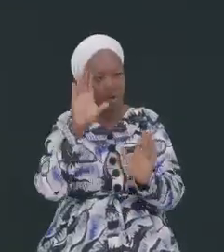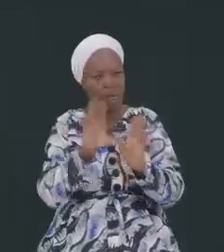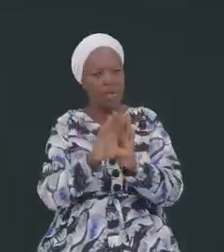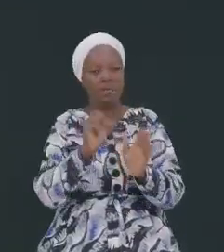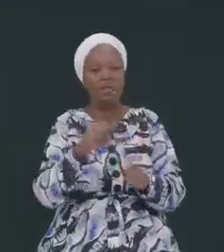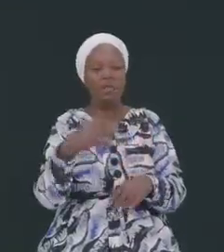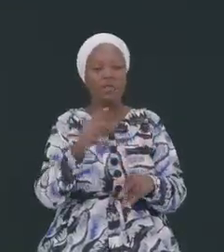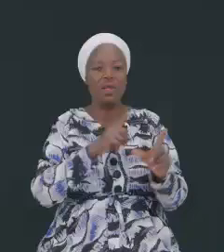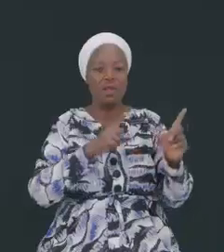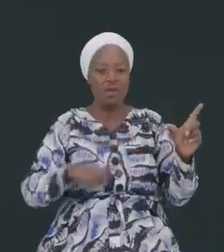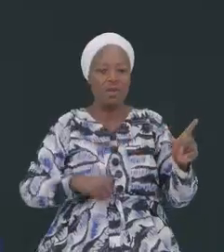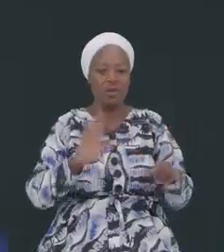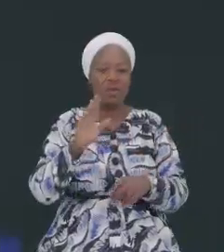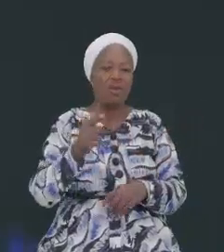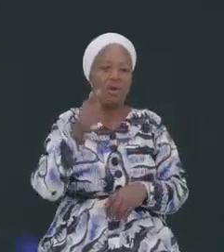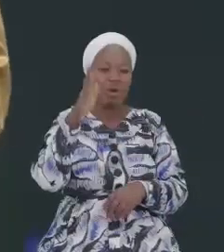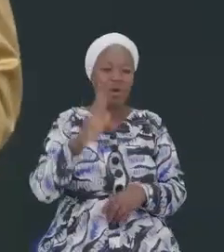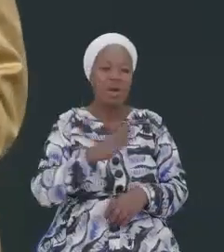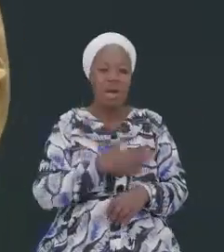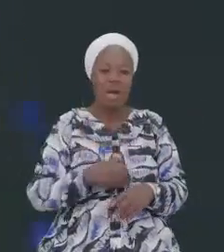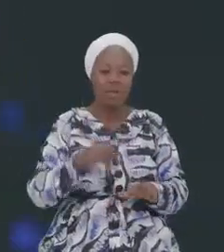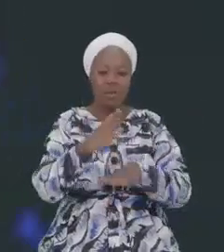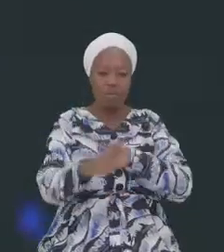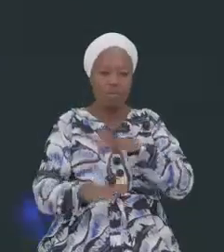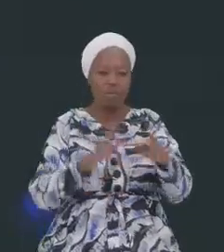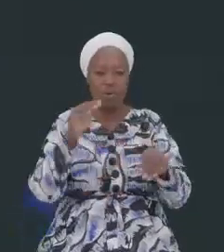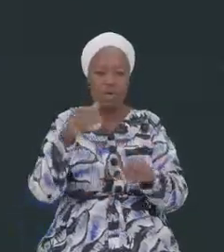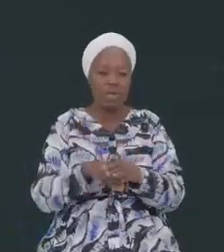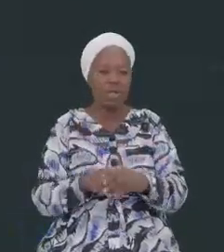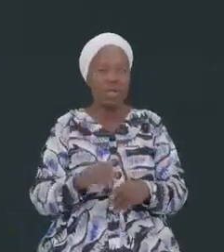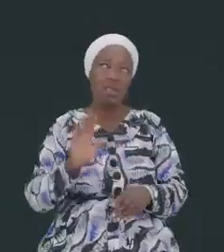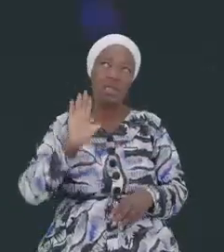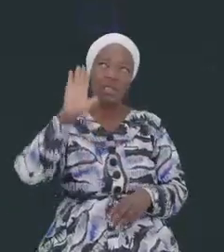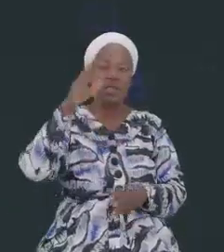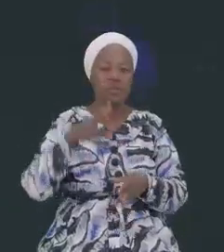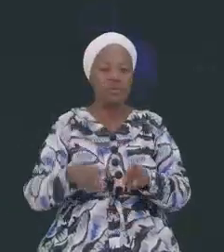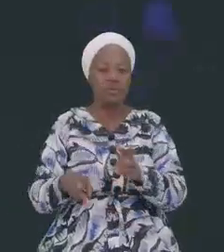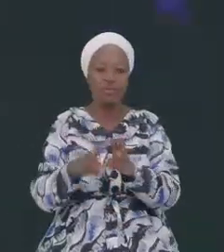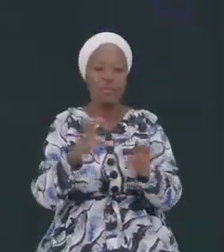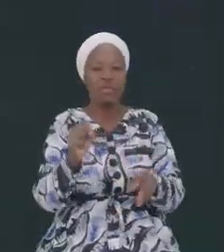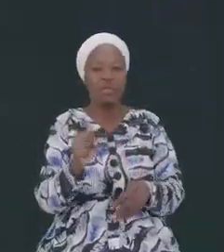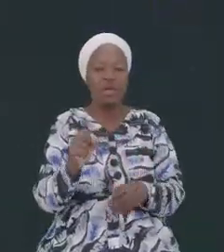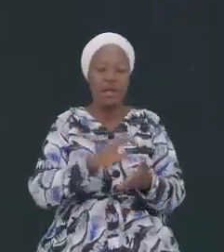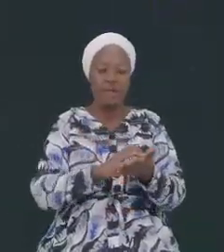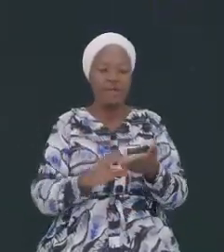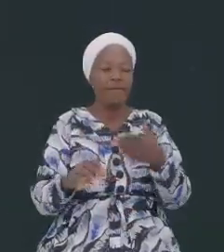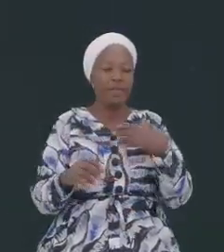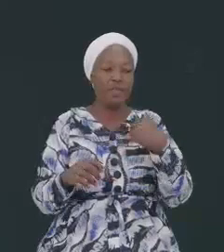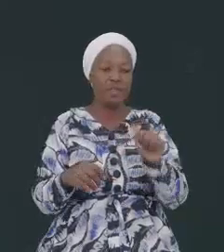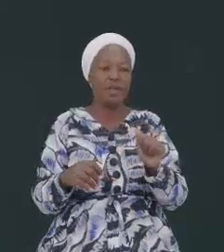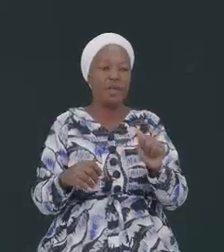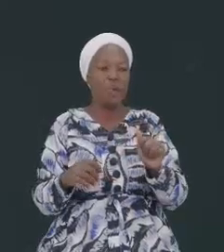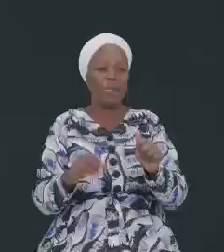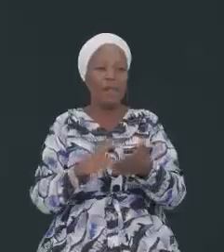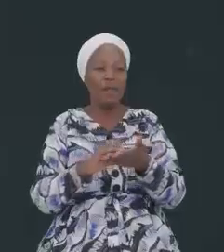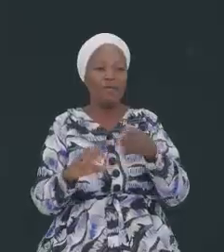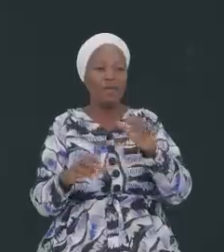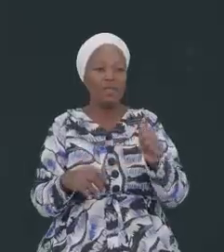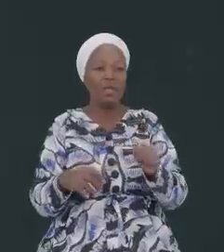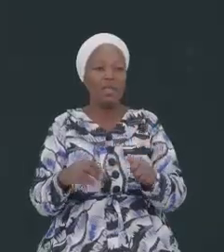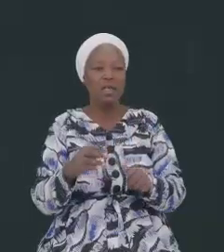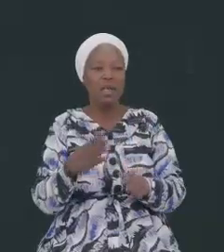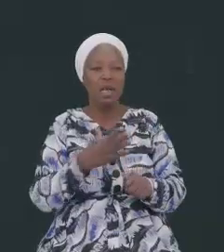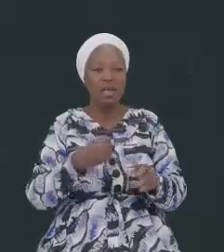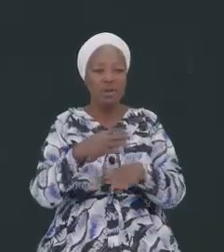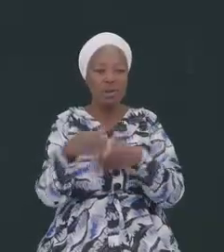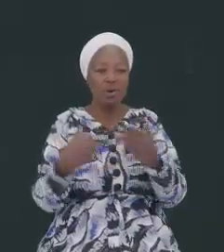commandments of the Lord thy God and walk in his ways. Verse 10 says, and all